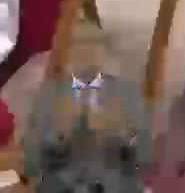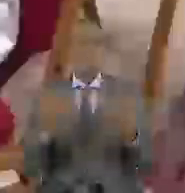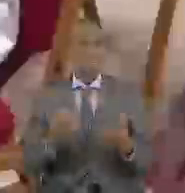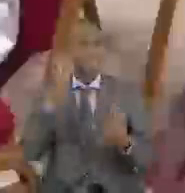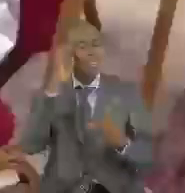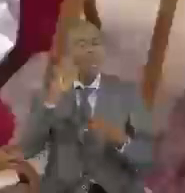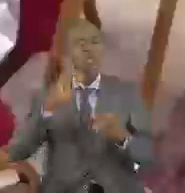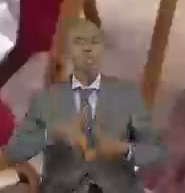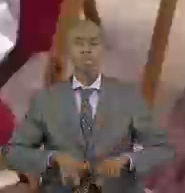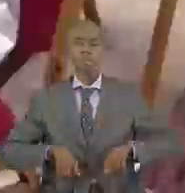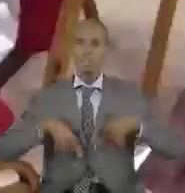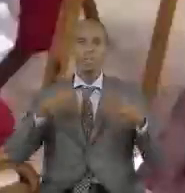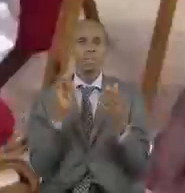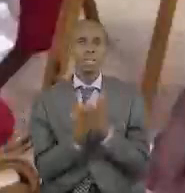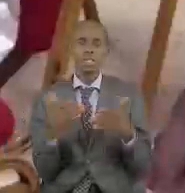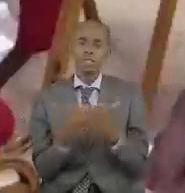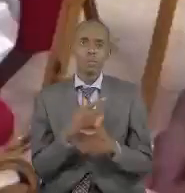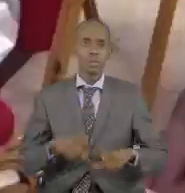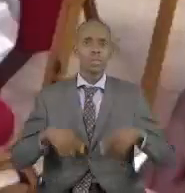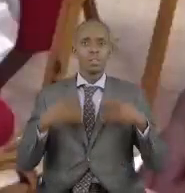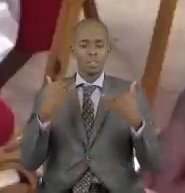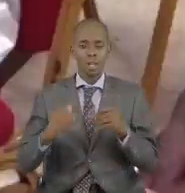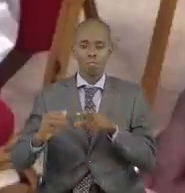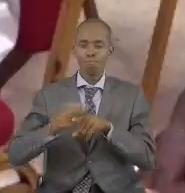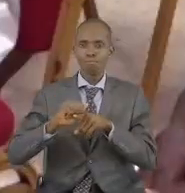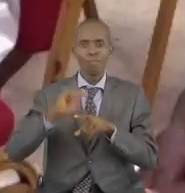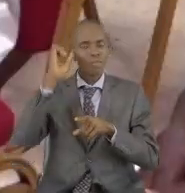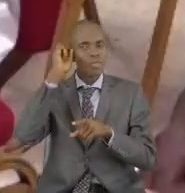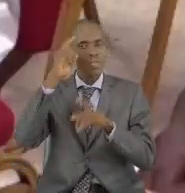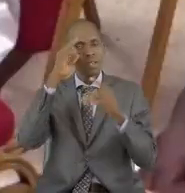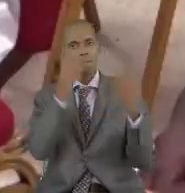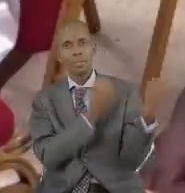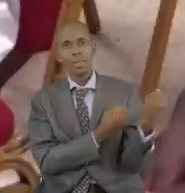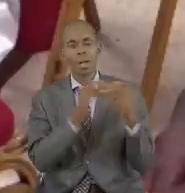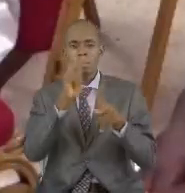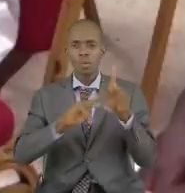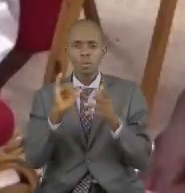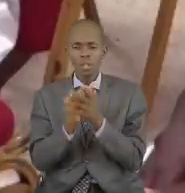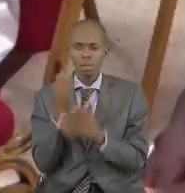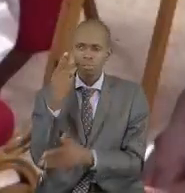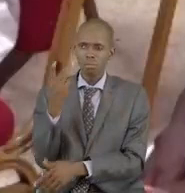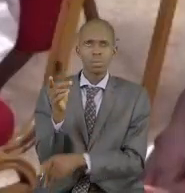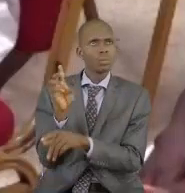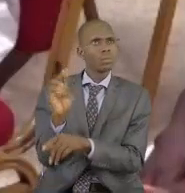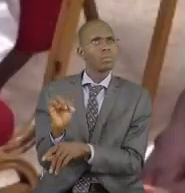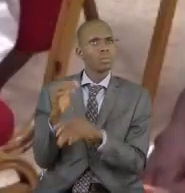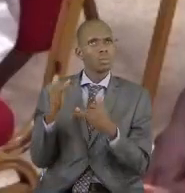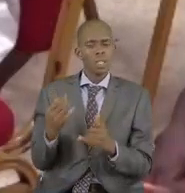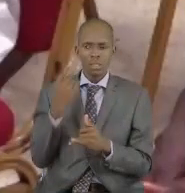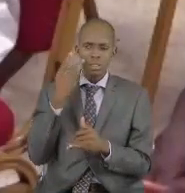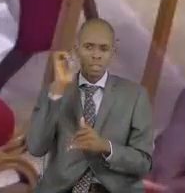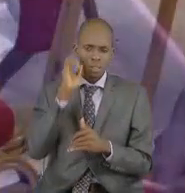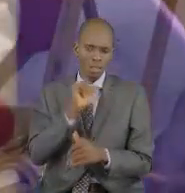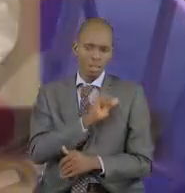that life and he so practiced his faith that the people that saw him and the people that saw his actions